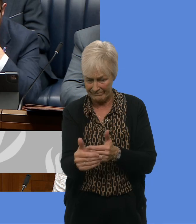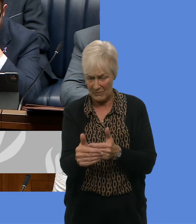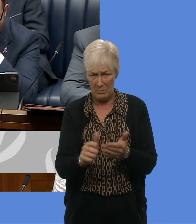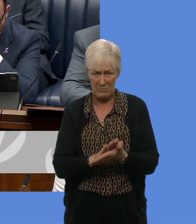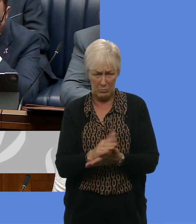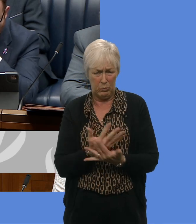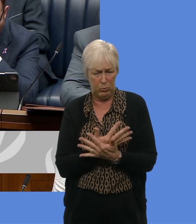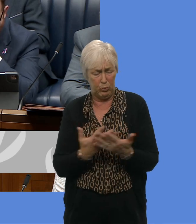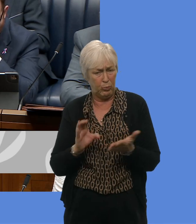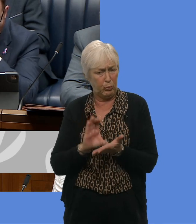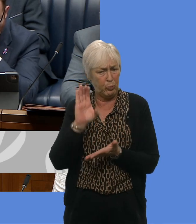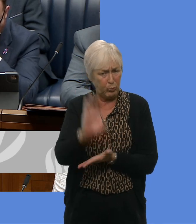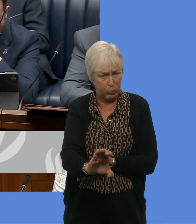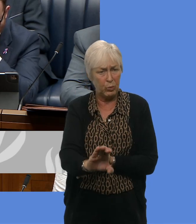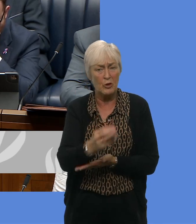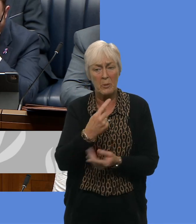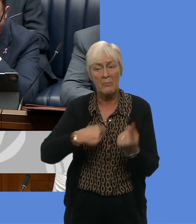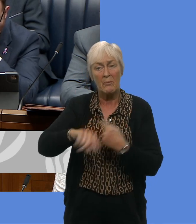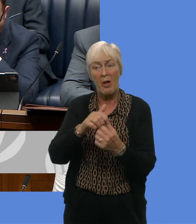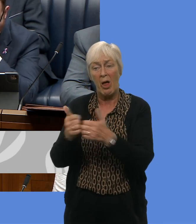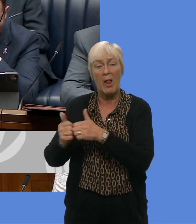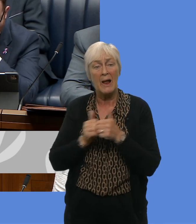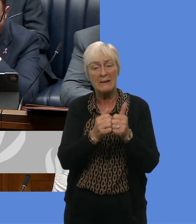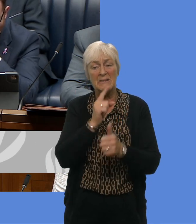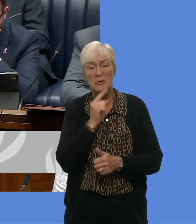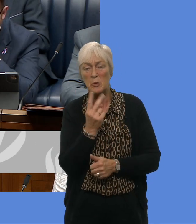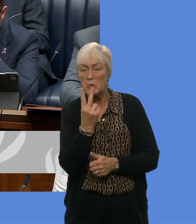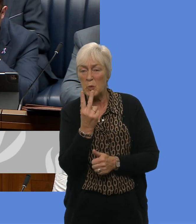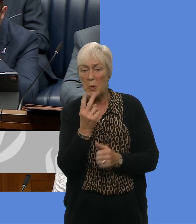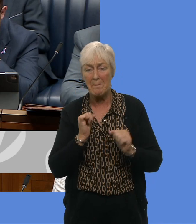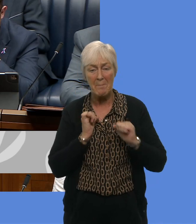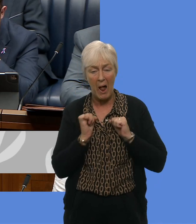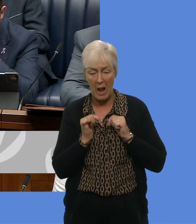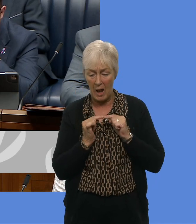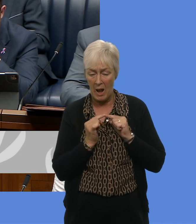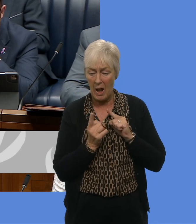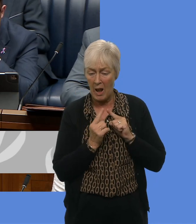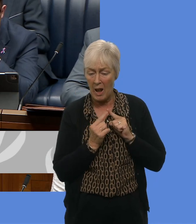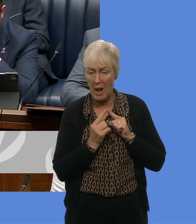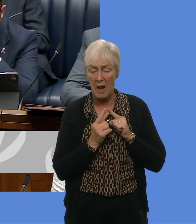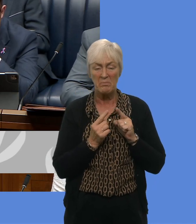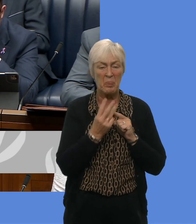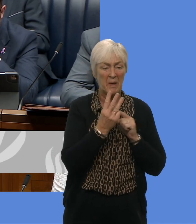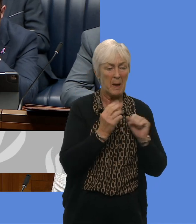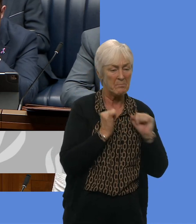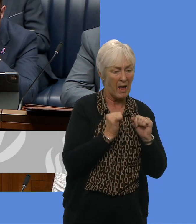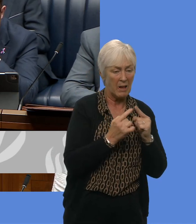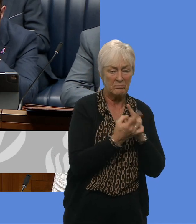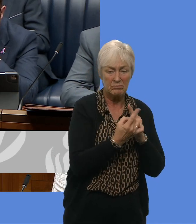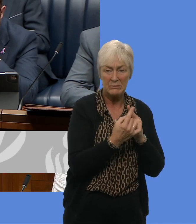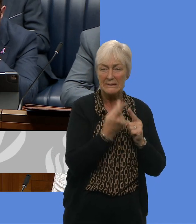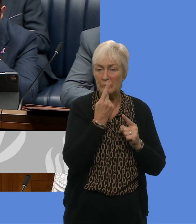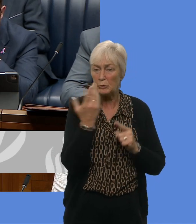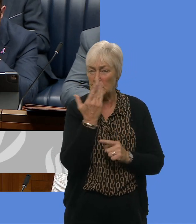amount of funding. Some colleagues would advocate that the current 2-mile distance for primary and 3-mile distance for secondary